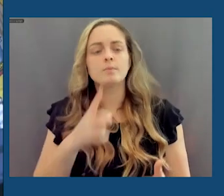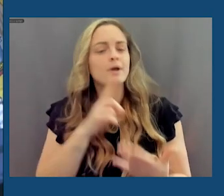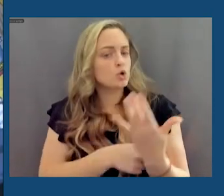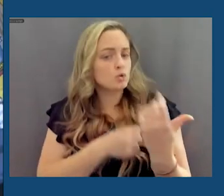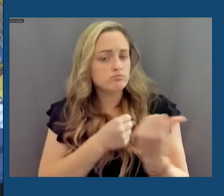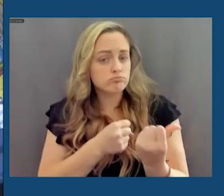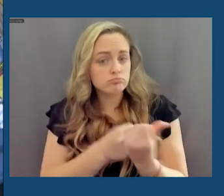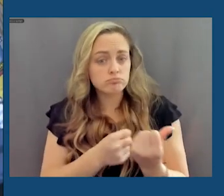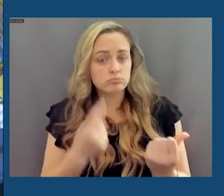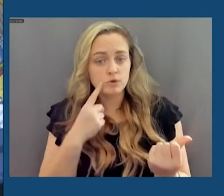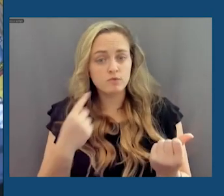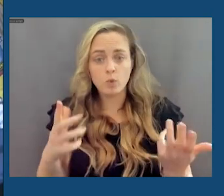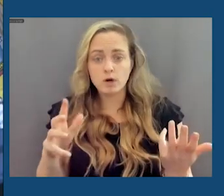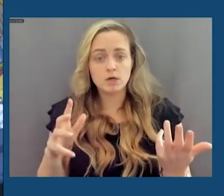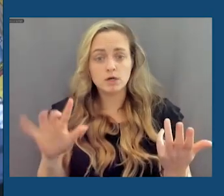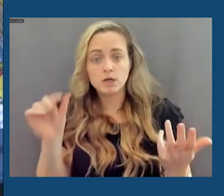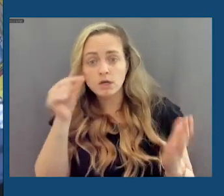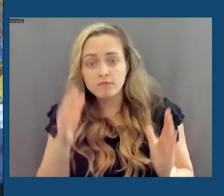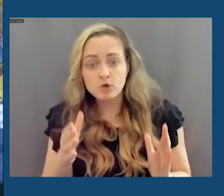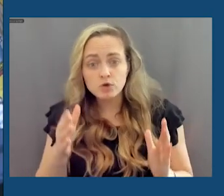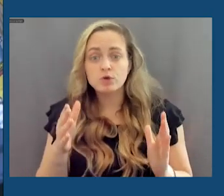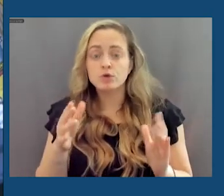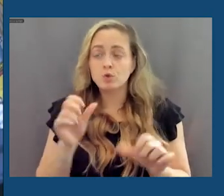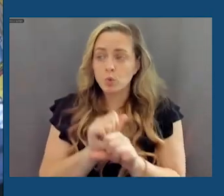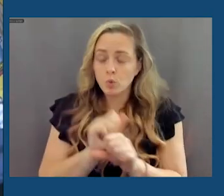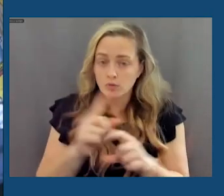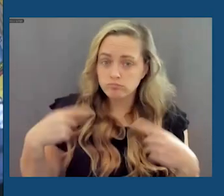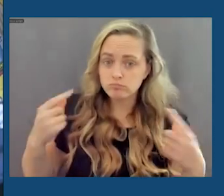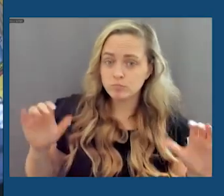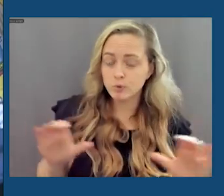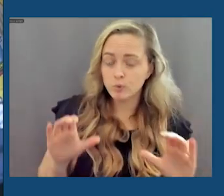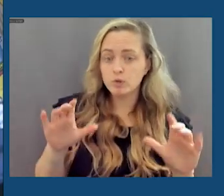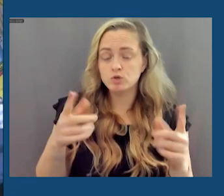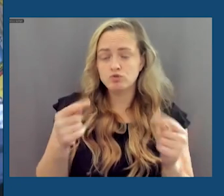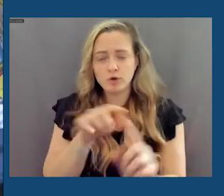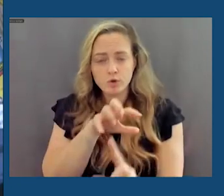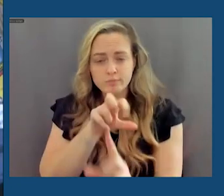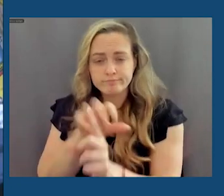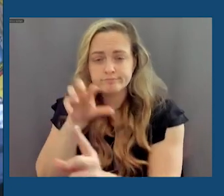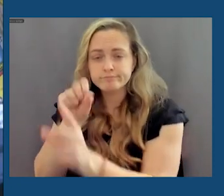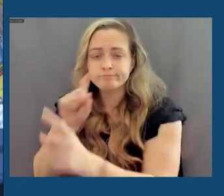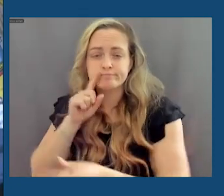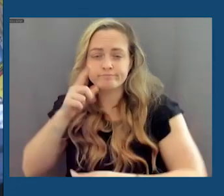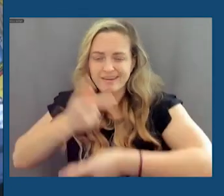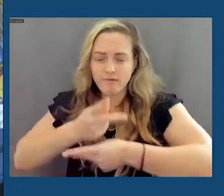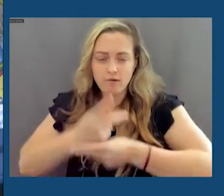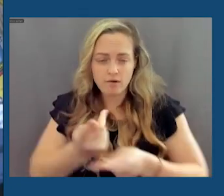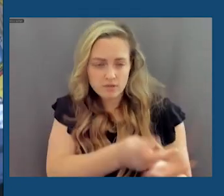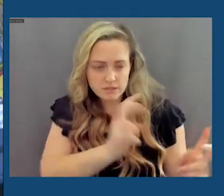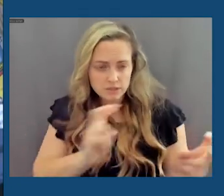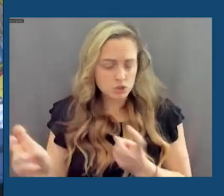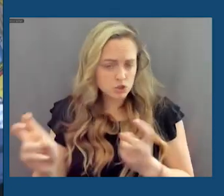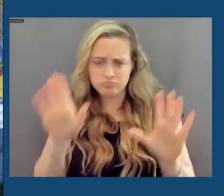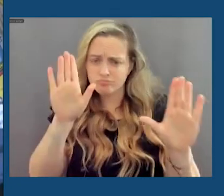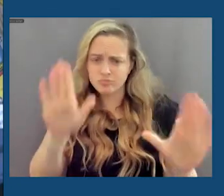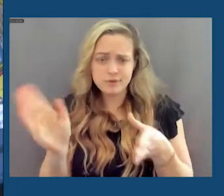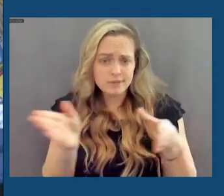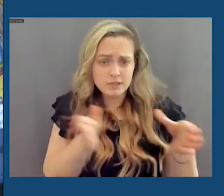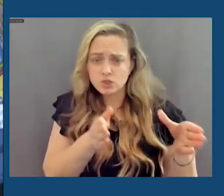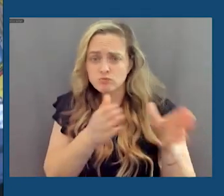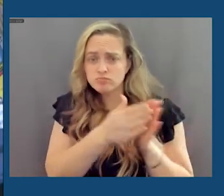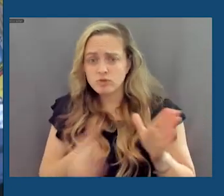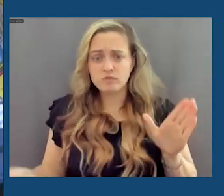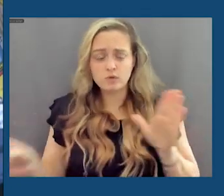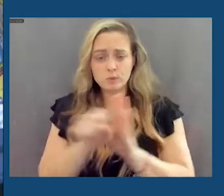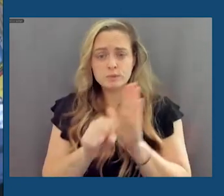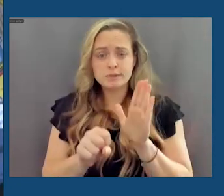our governor, for the work that she is doing in trying to tackle retail theft. I think these are great initiatives statewide. We need